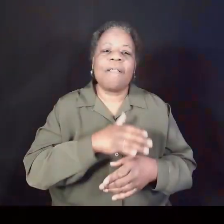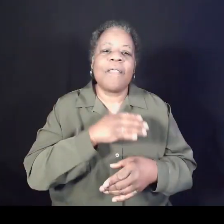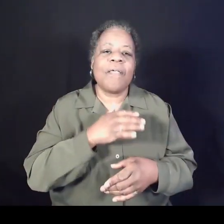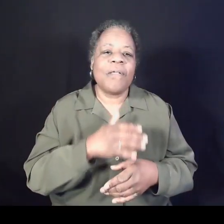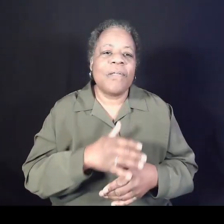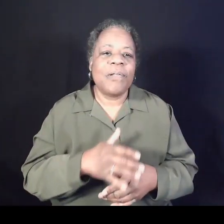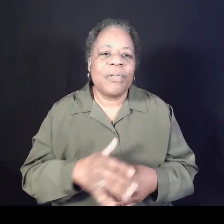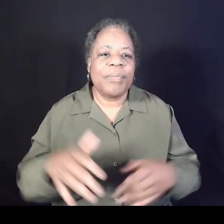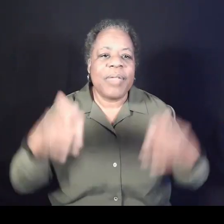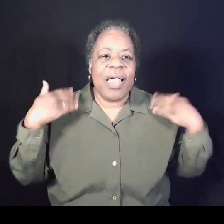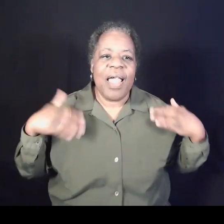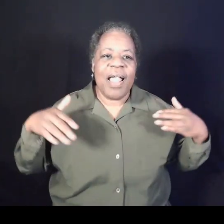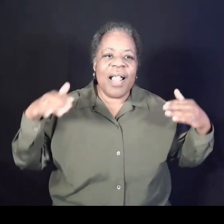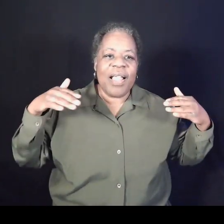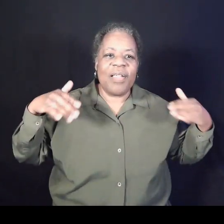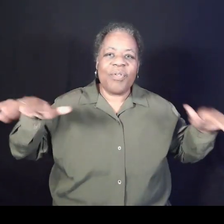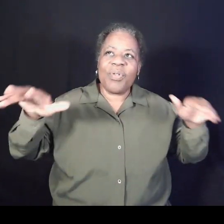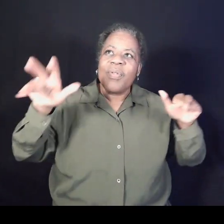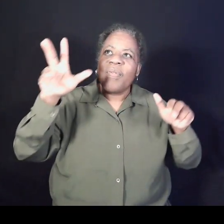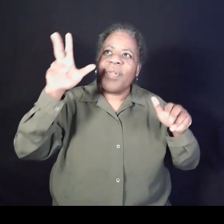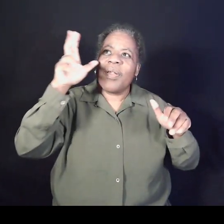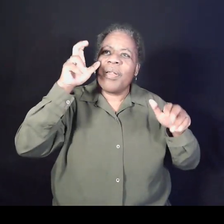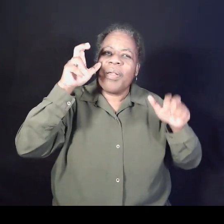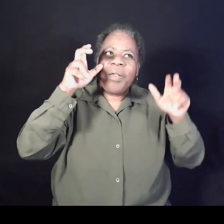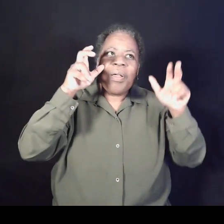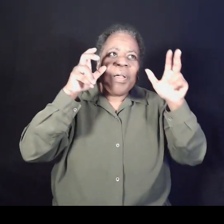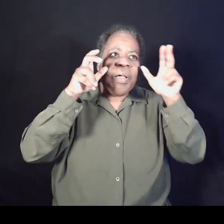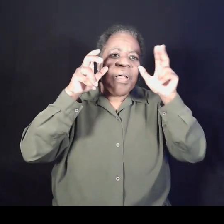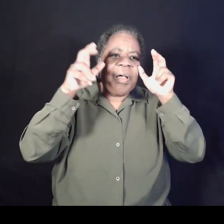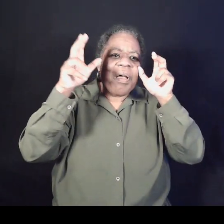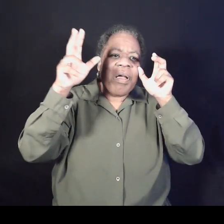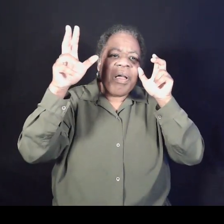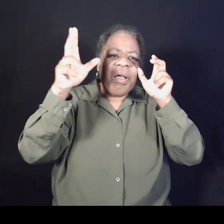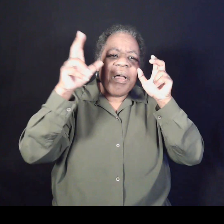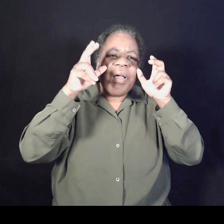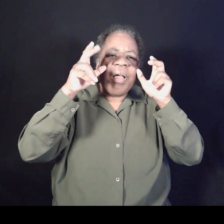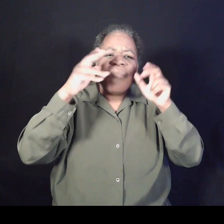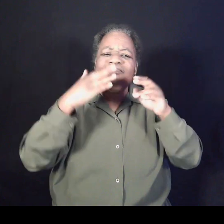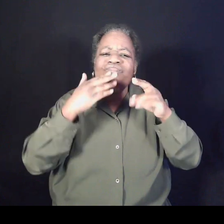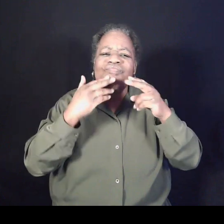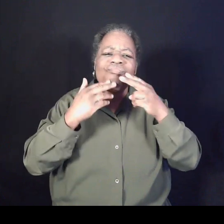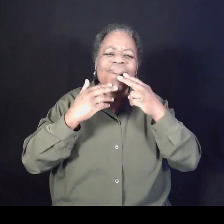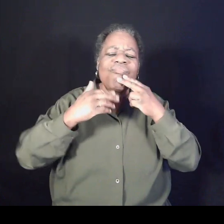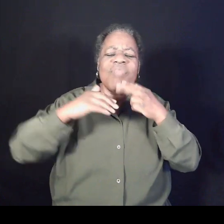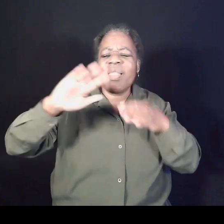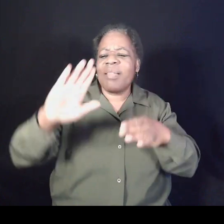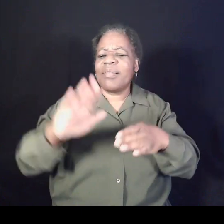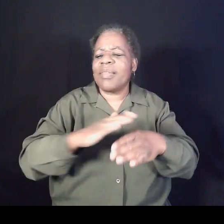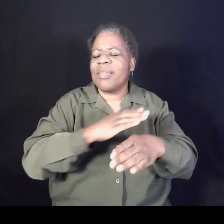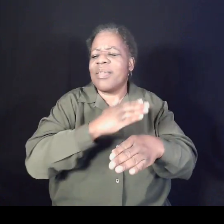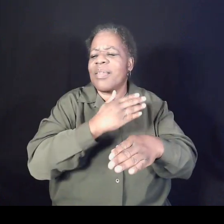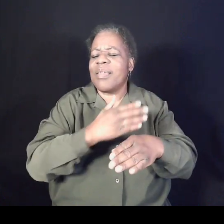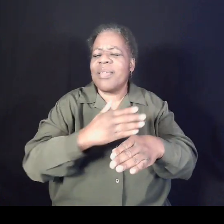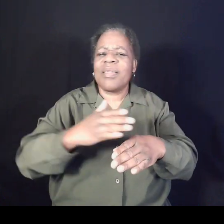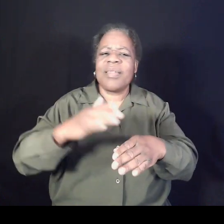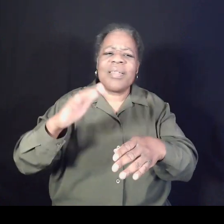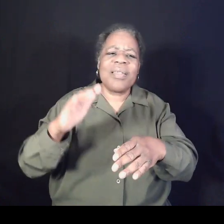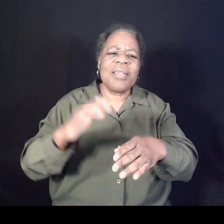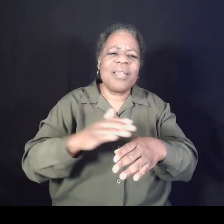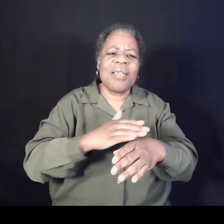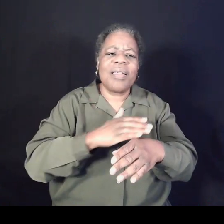We have heard on high, sweetly singing o'er the